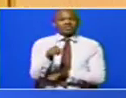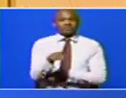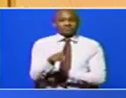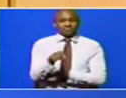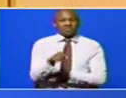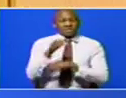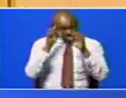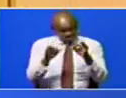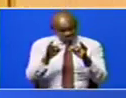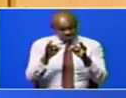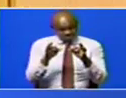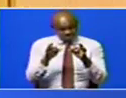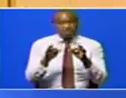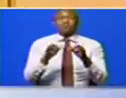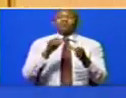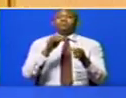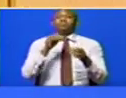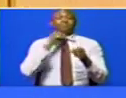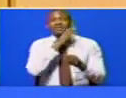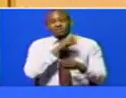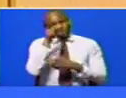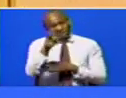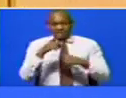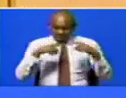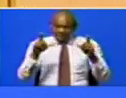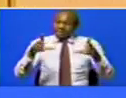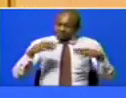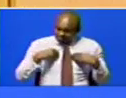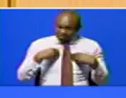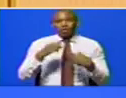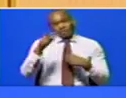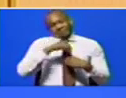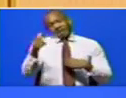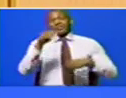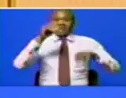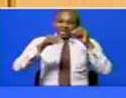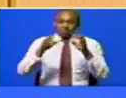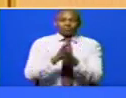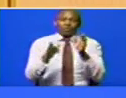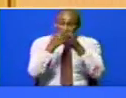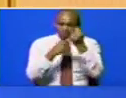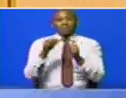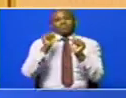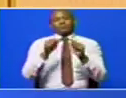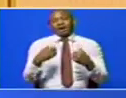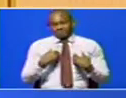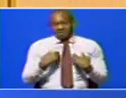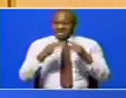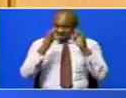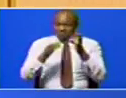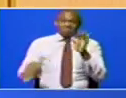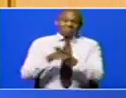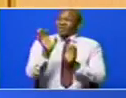the petition is allowed, then we will have to go for another re-election for the office of the president and the deputy president. If the petition is